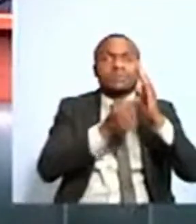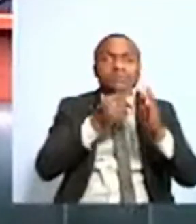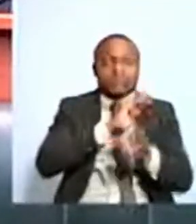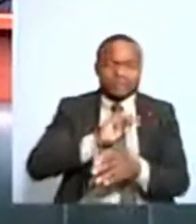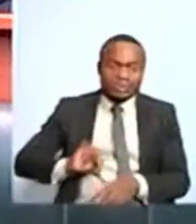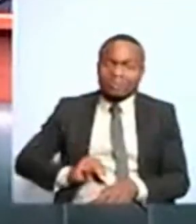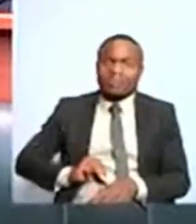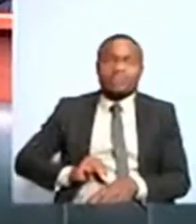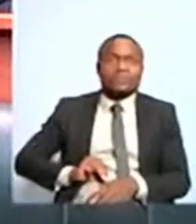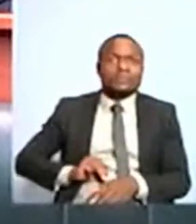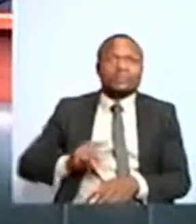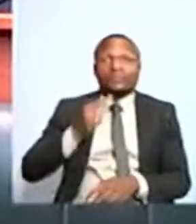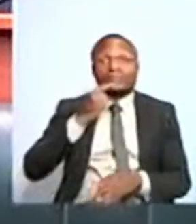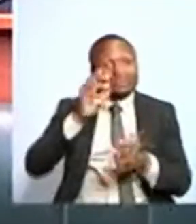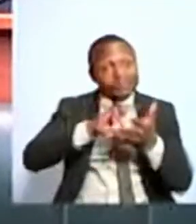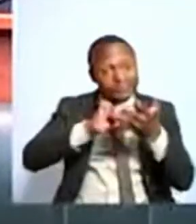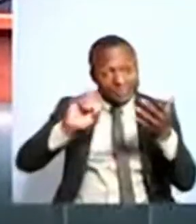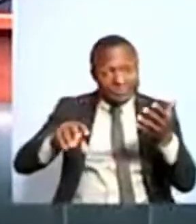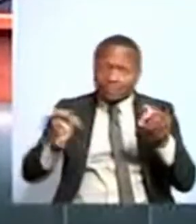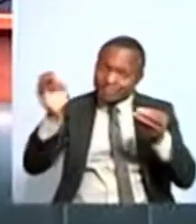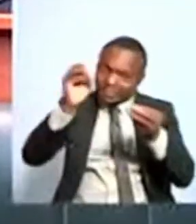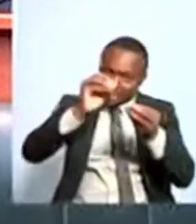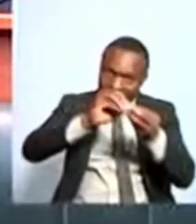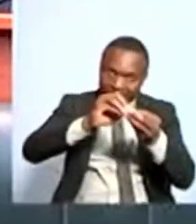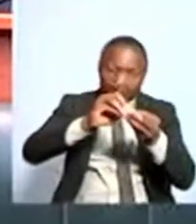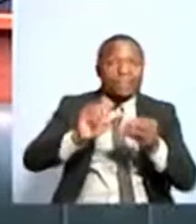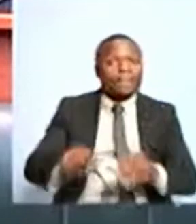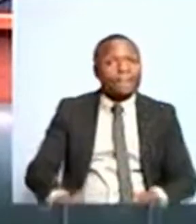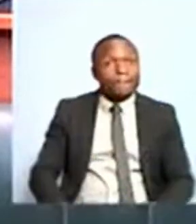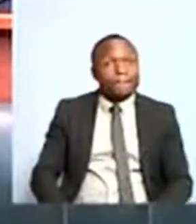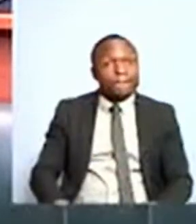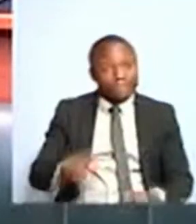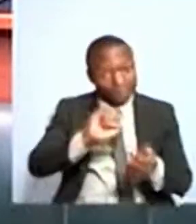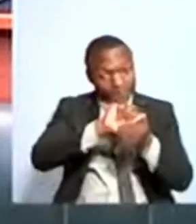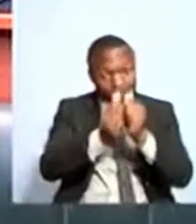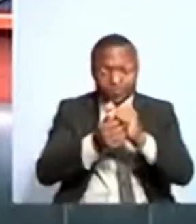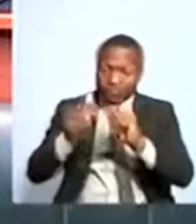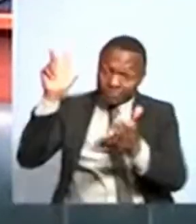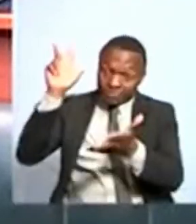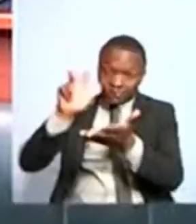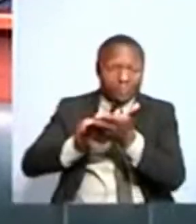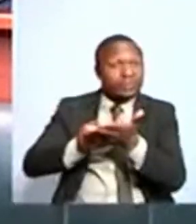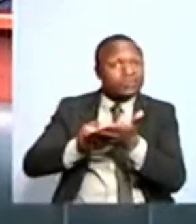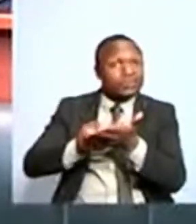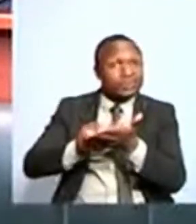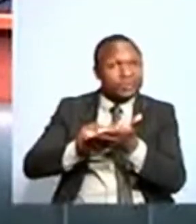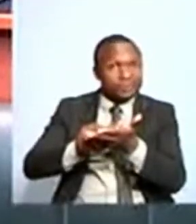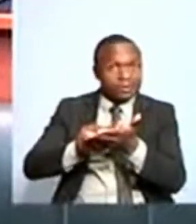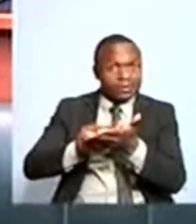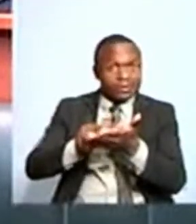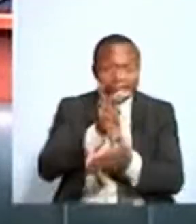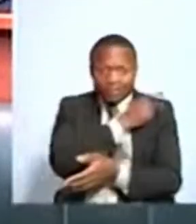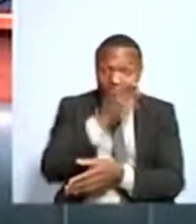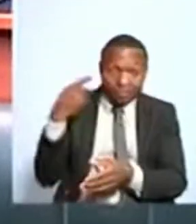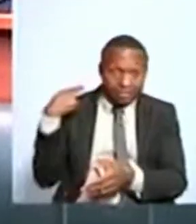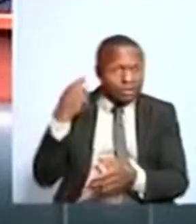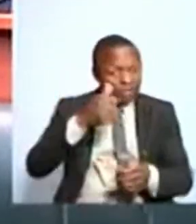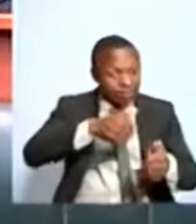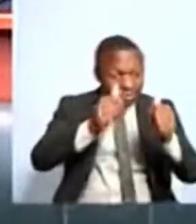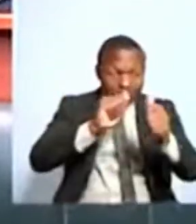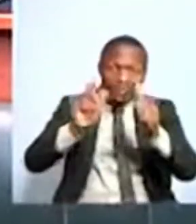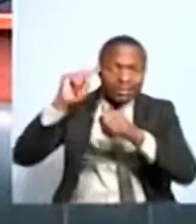removed. In addition, the amendment which was passed on the floor of the House by ourselves as